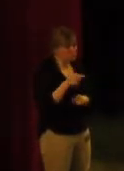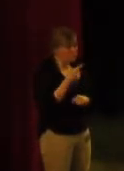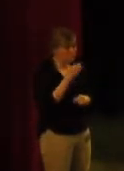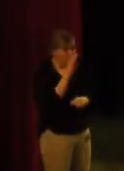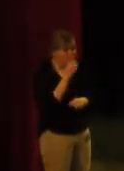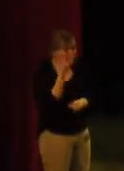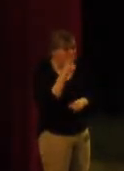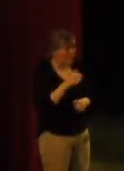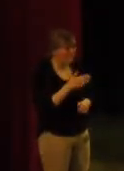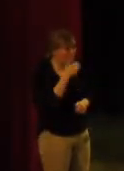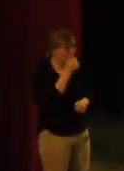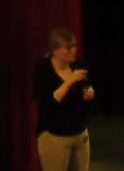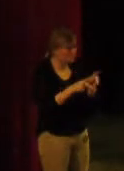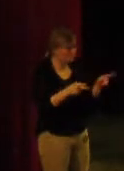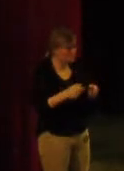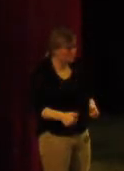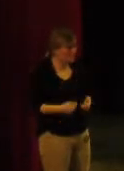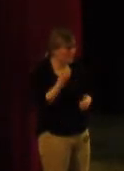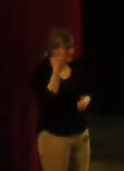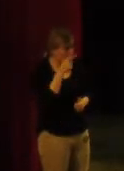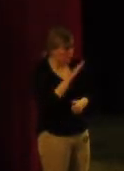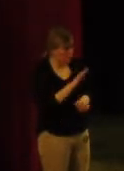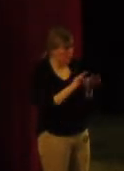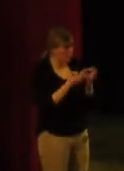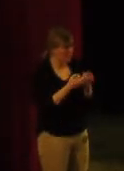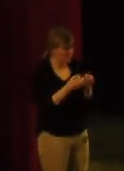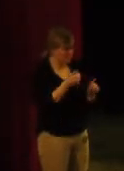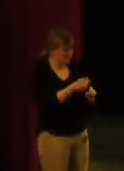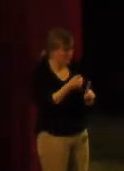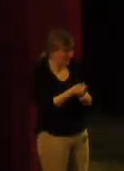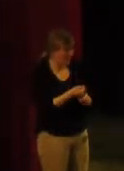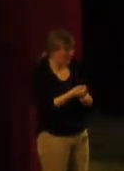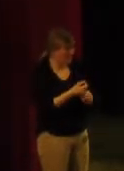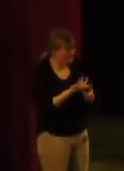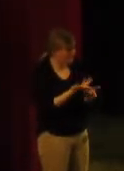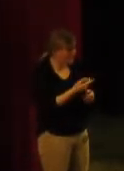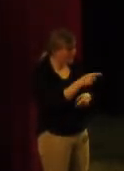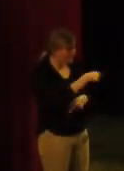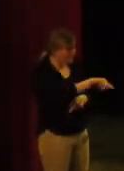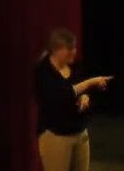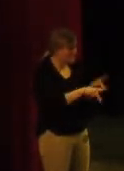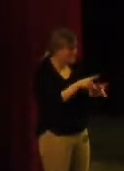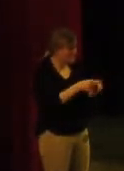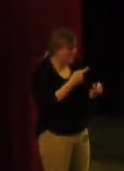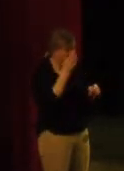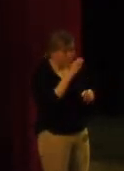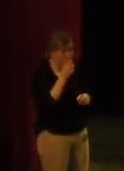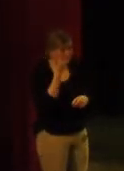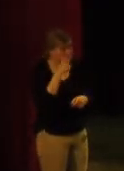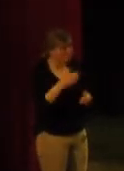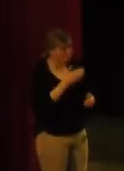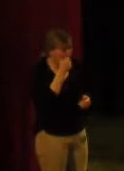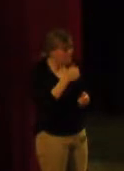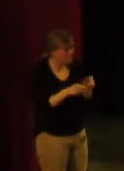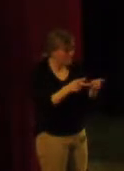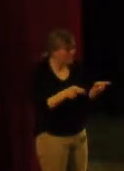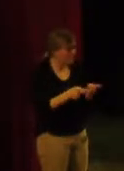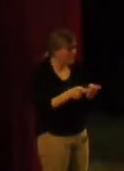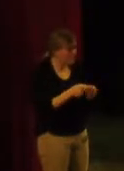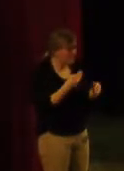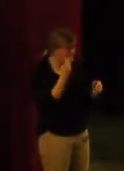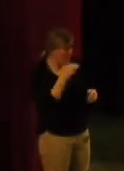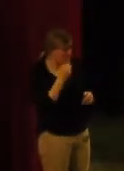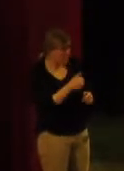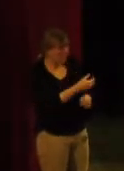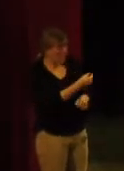place to live for her family and herself. And that's basically what these people are looking for. And they come from Mexico. They also come from points further